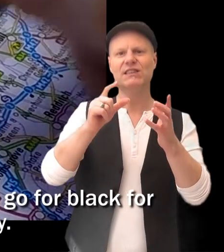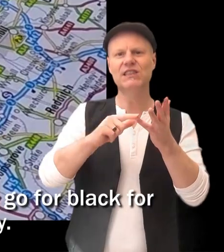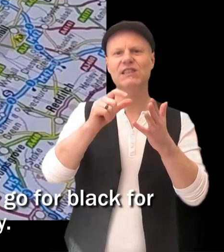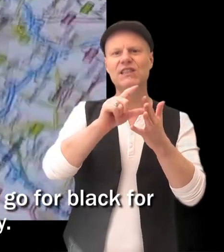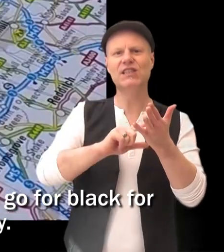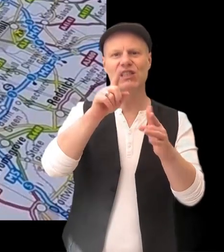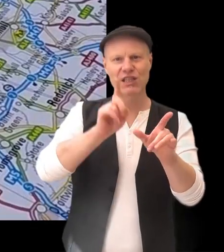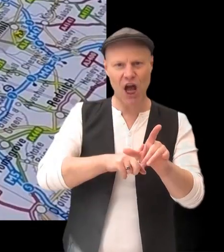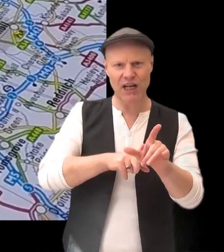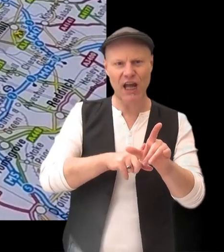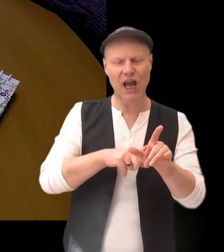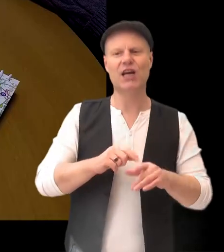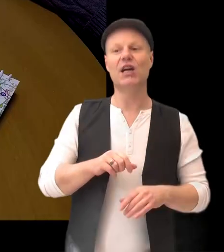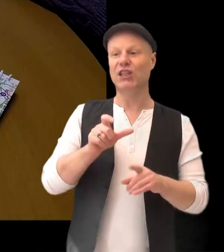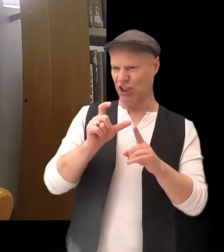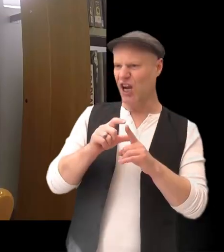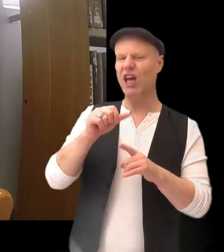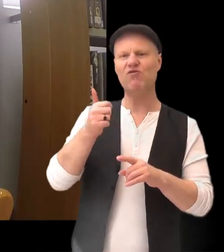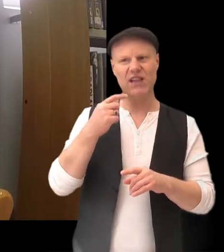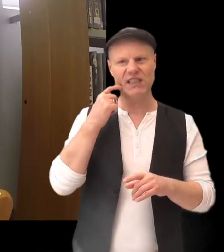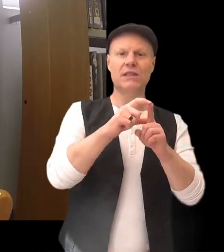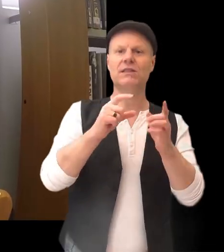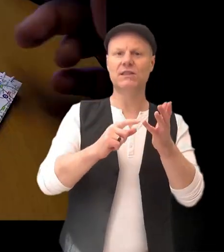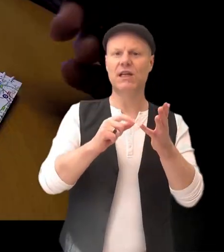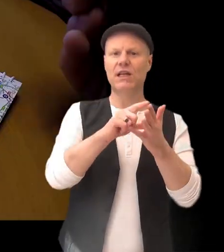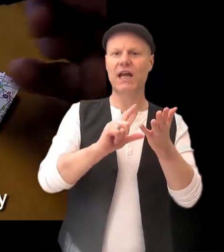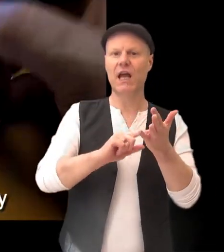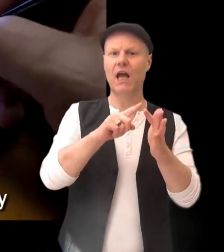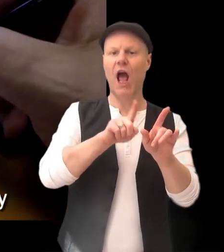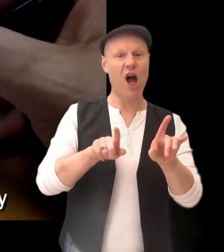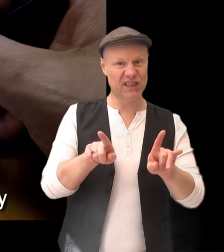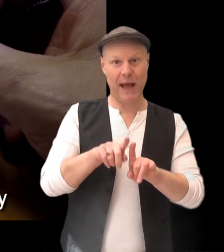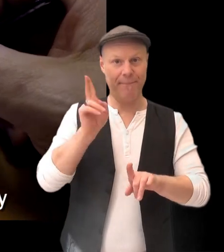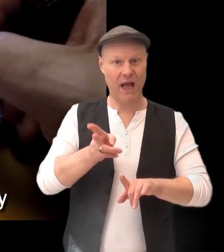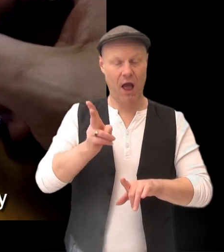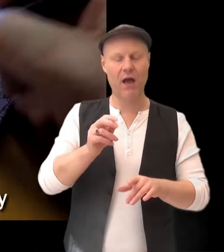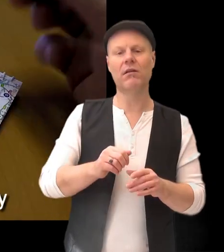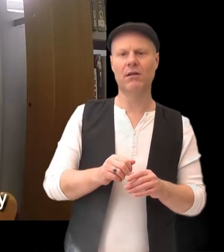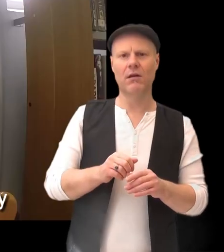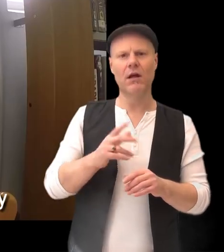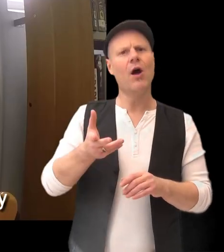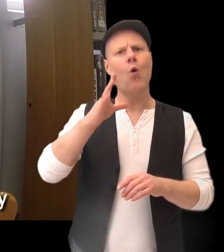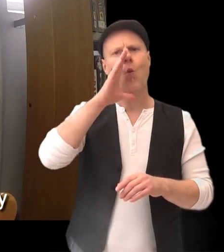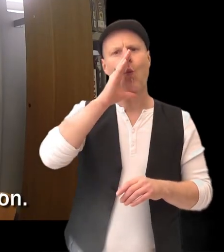Dudley. Dudley. Oh. That's easy. Easy. Dudley. Dudley again. Easy.